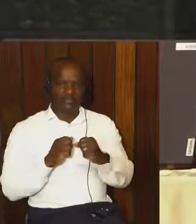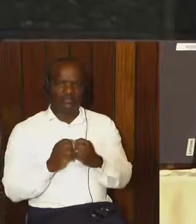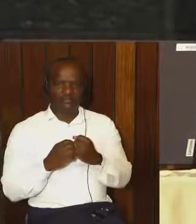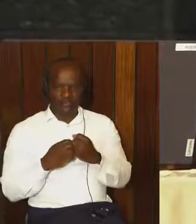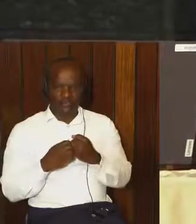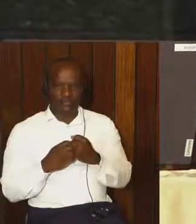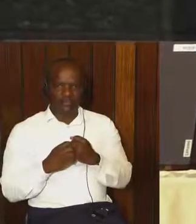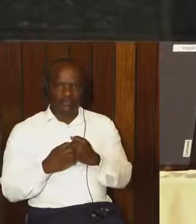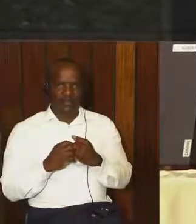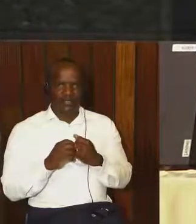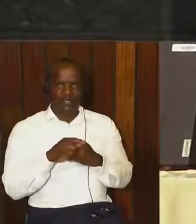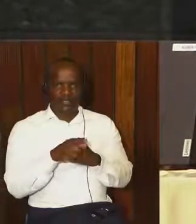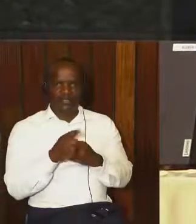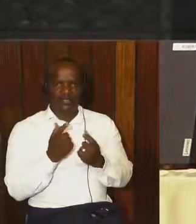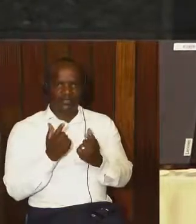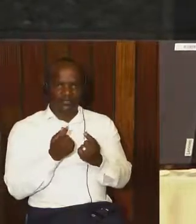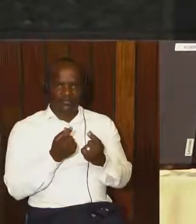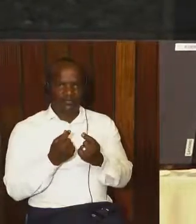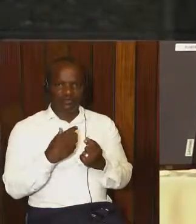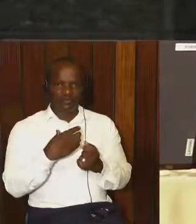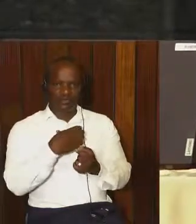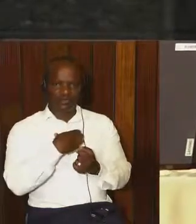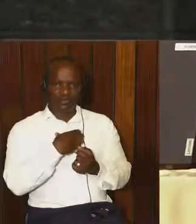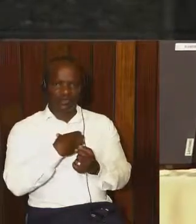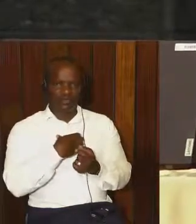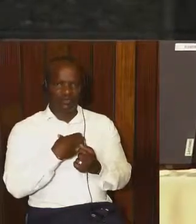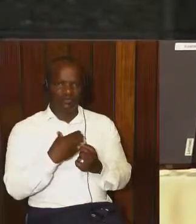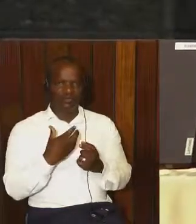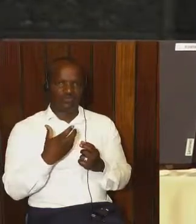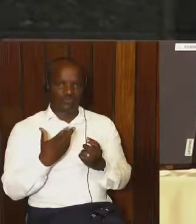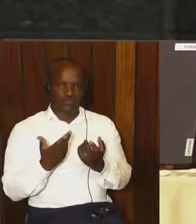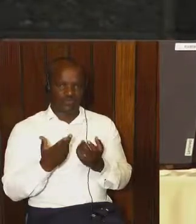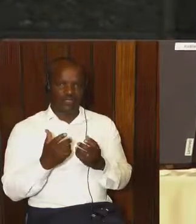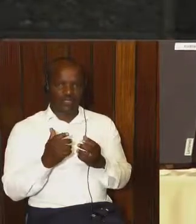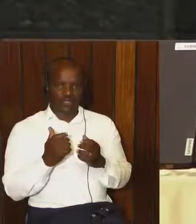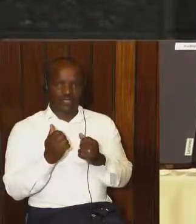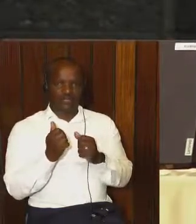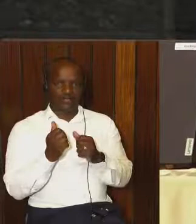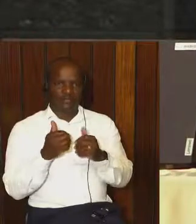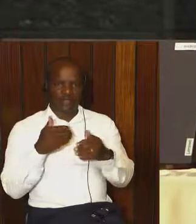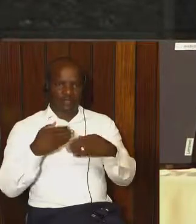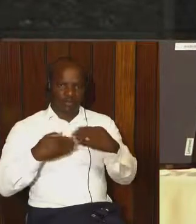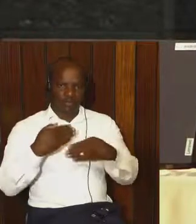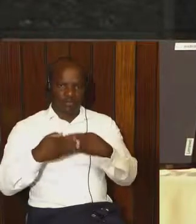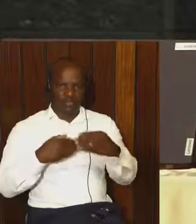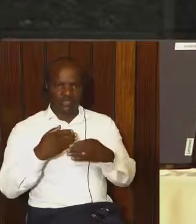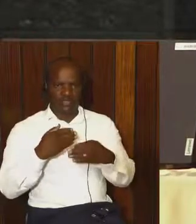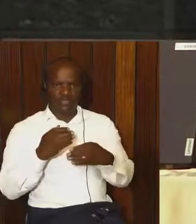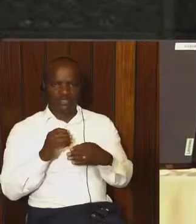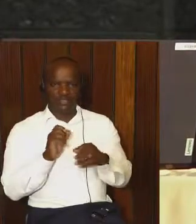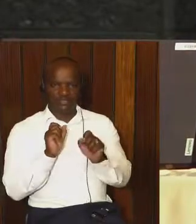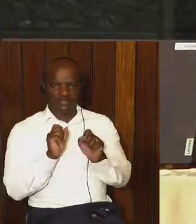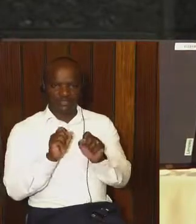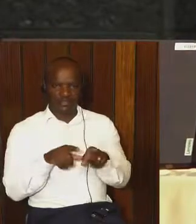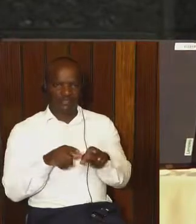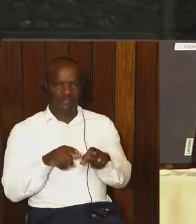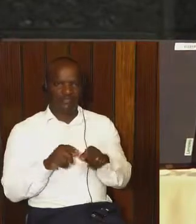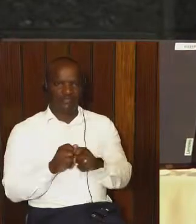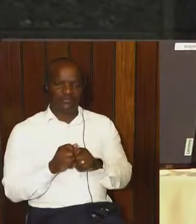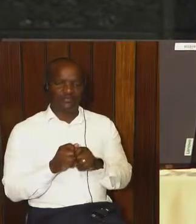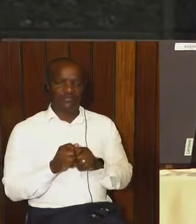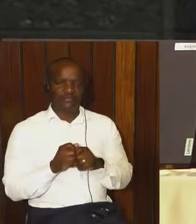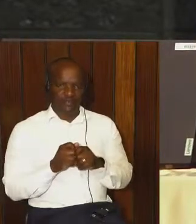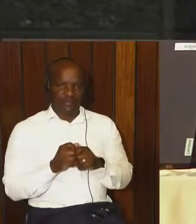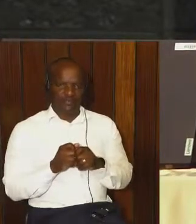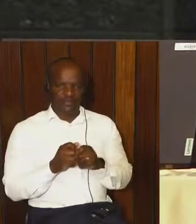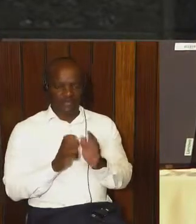did their own database with their own processes, which is also public, following